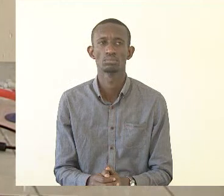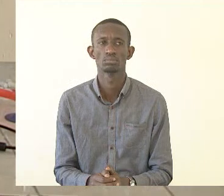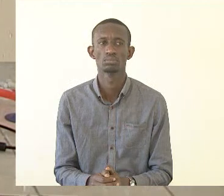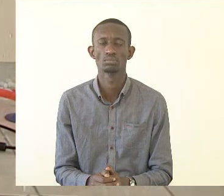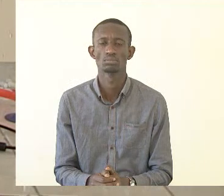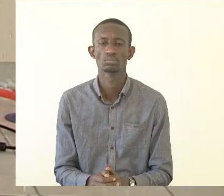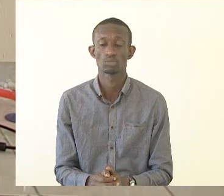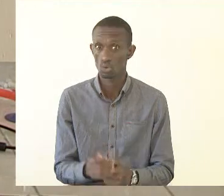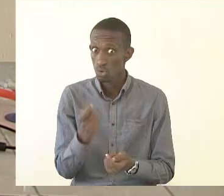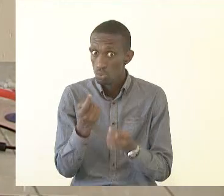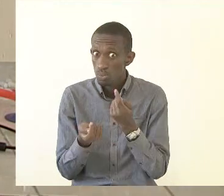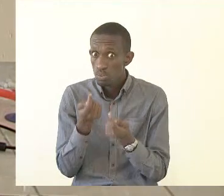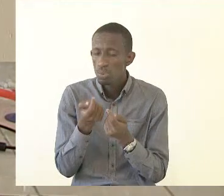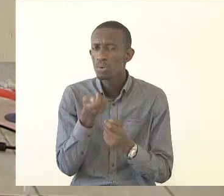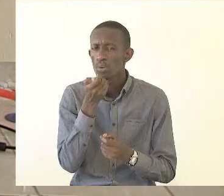Maybe below